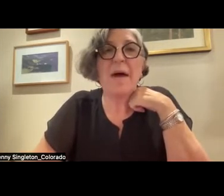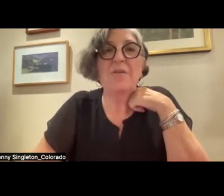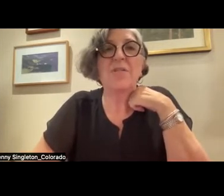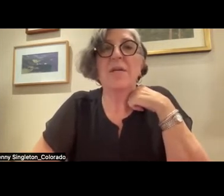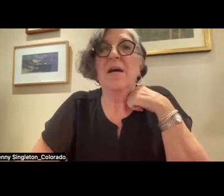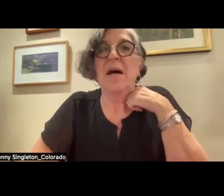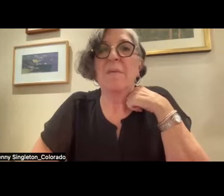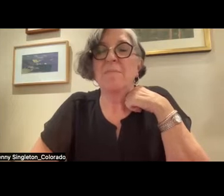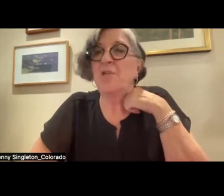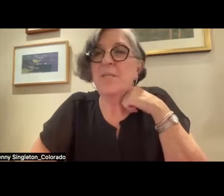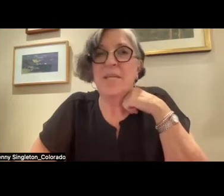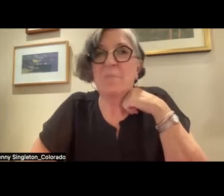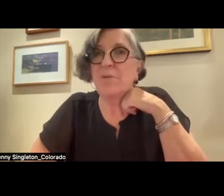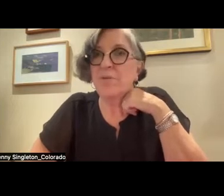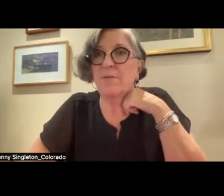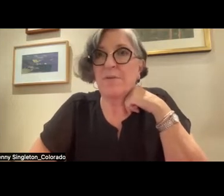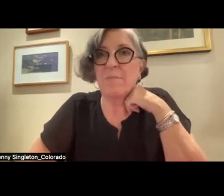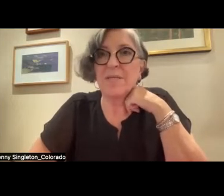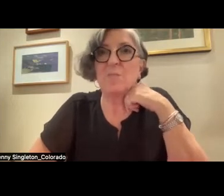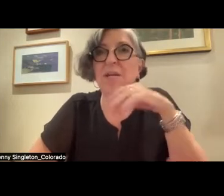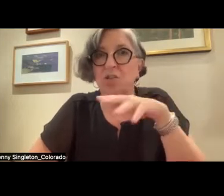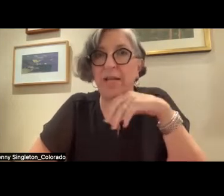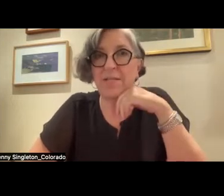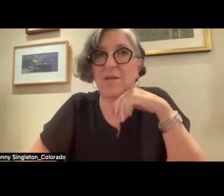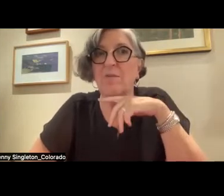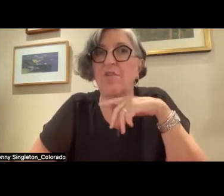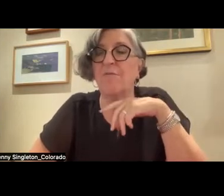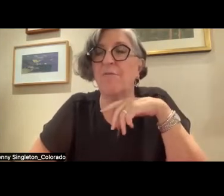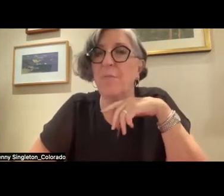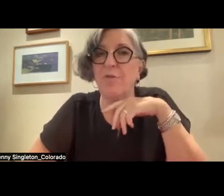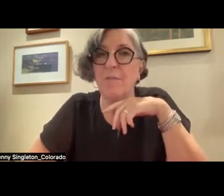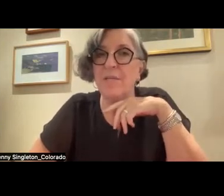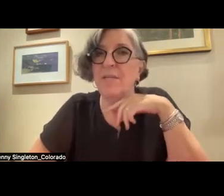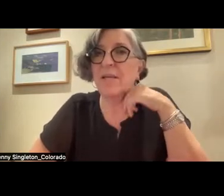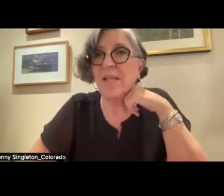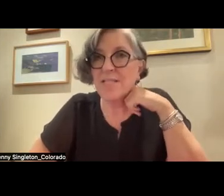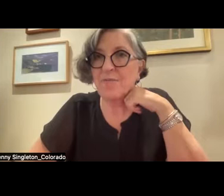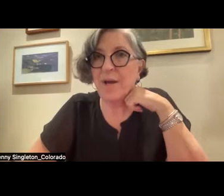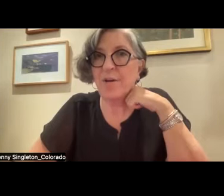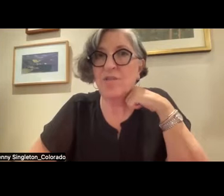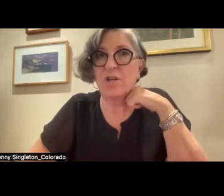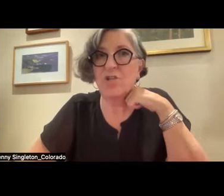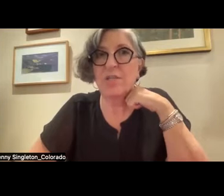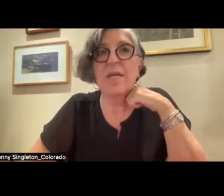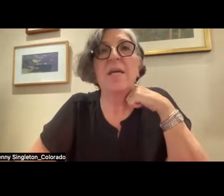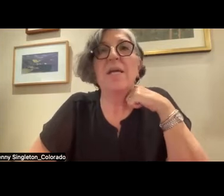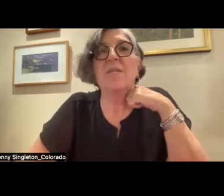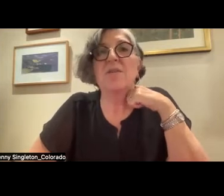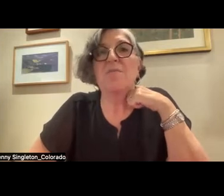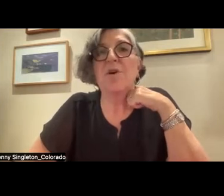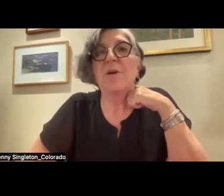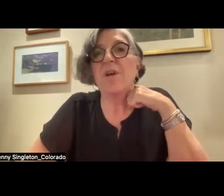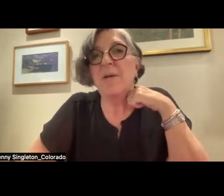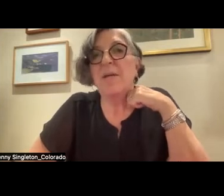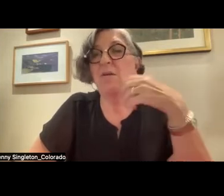talk about two examples from the spatial lexicon, which are verb agreement and classifier construction.